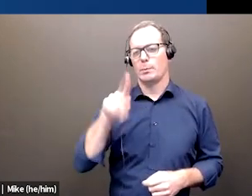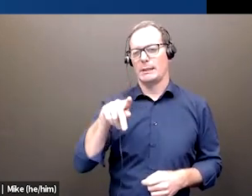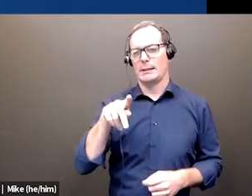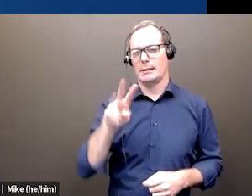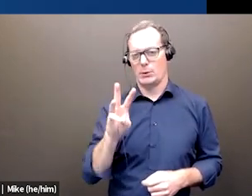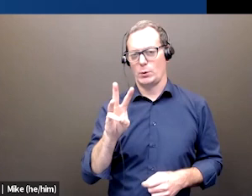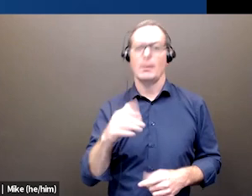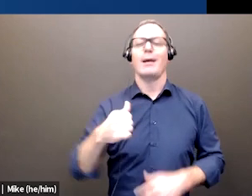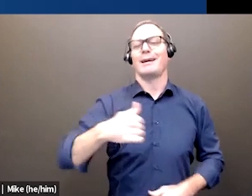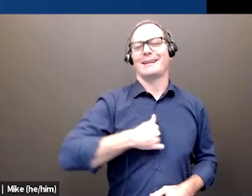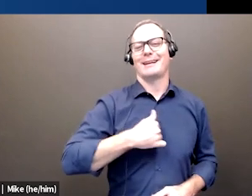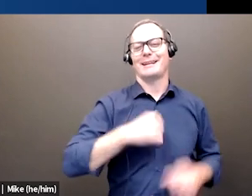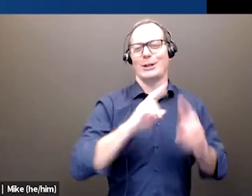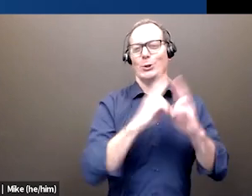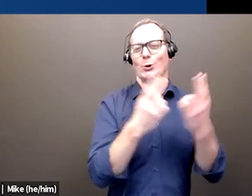Postal Workers.